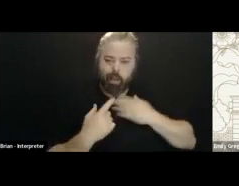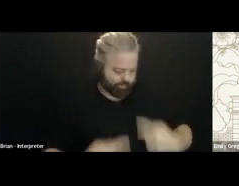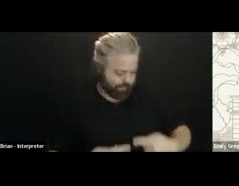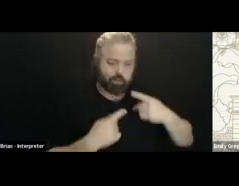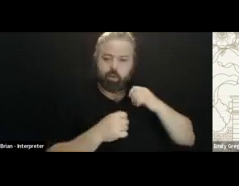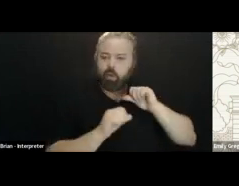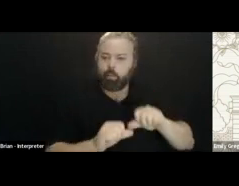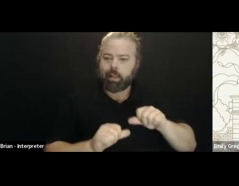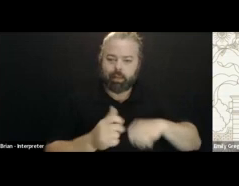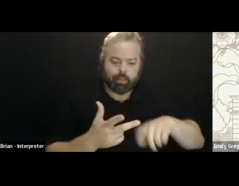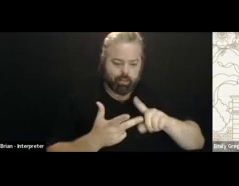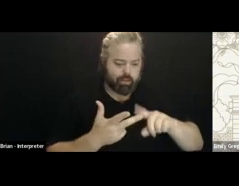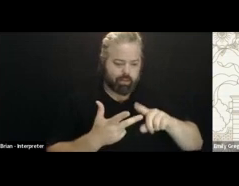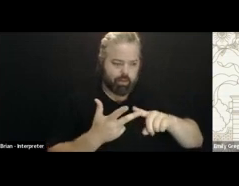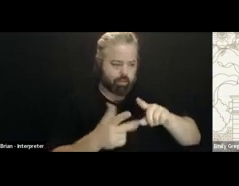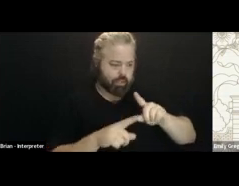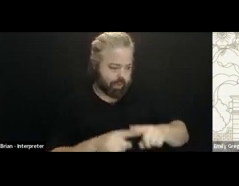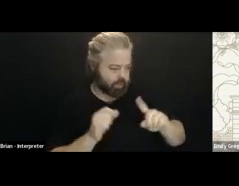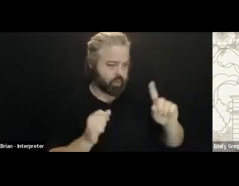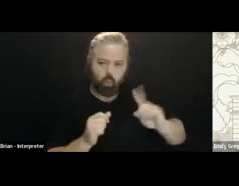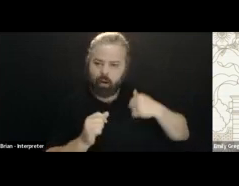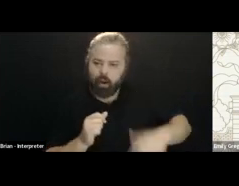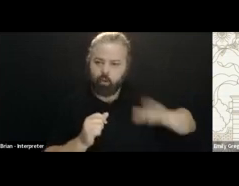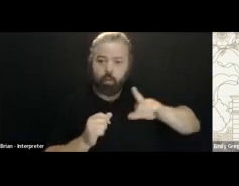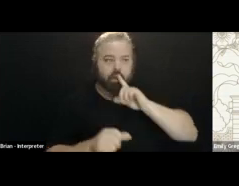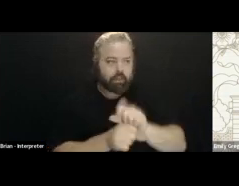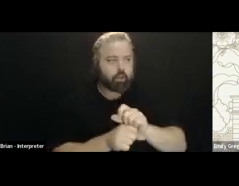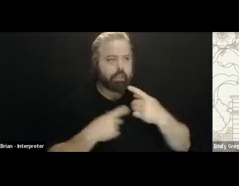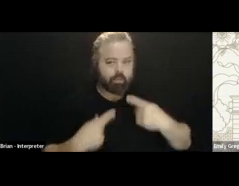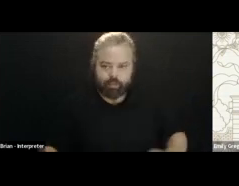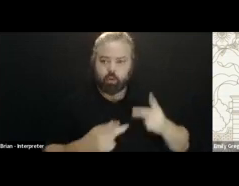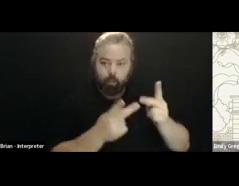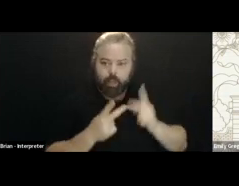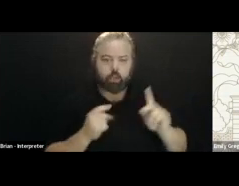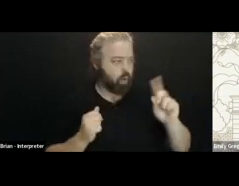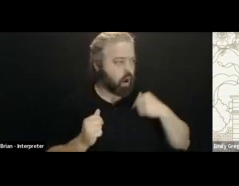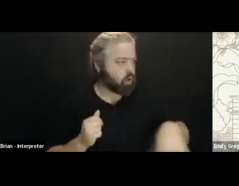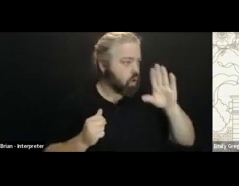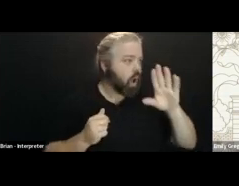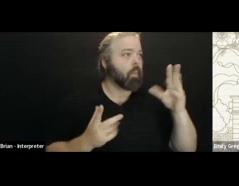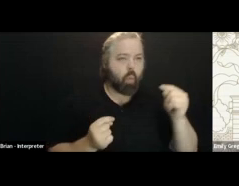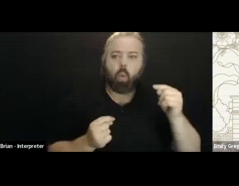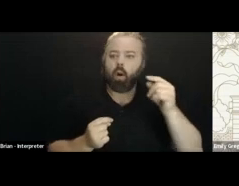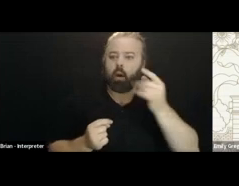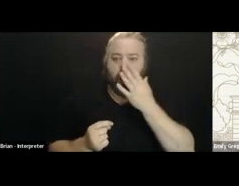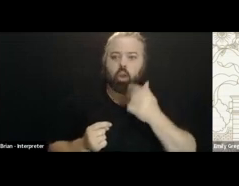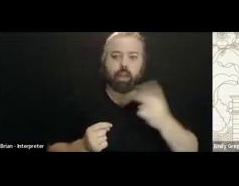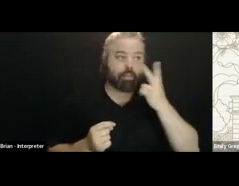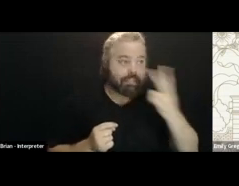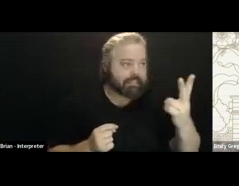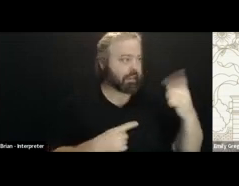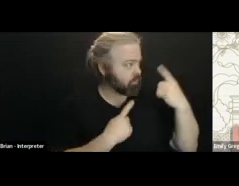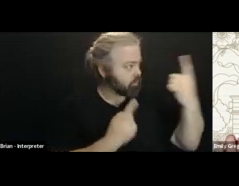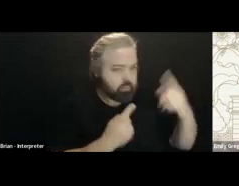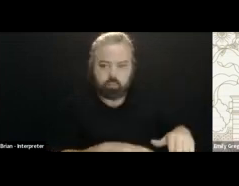of the nature that we grow up in, the literal physical place where we grow up in, what colors we're exposed to, the schools